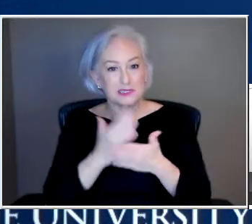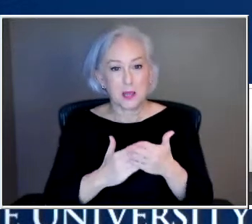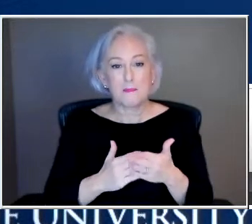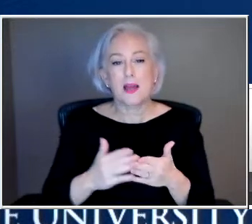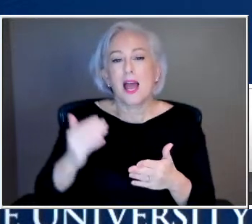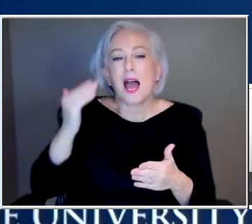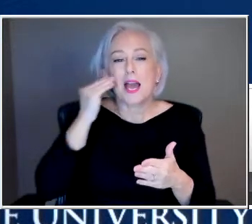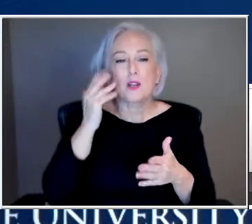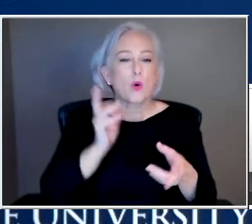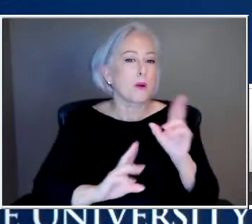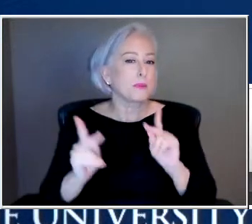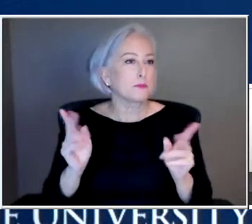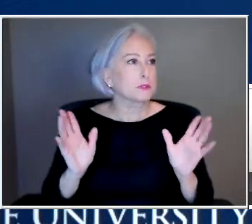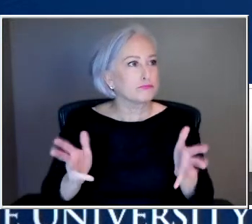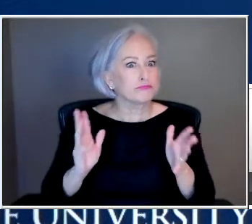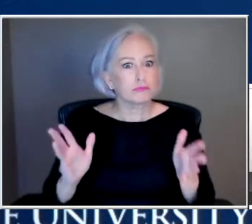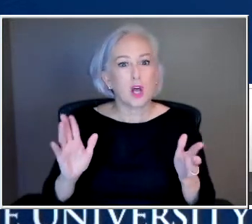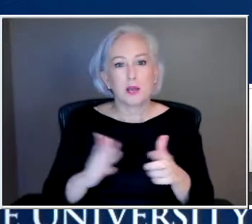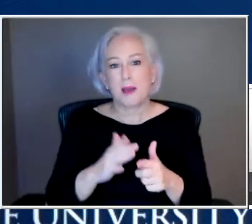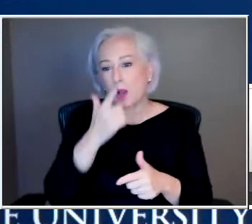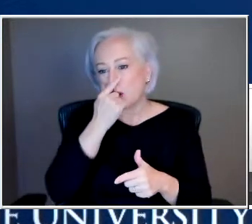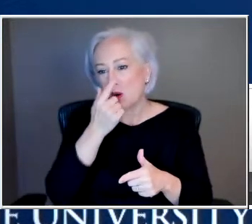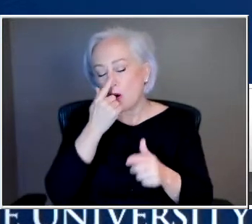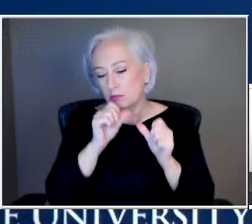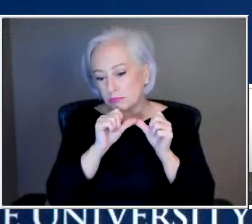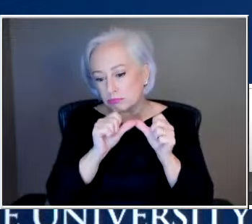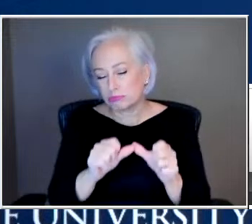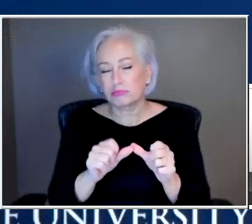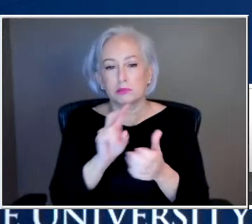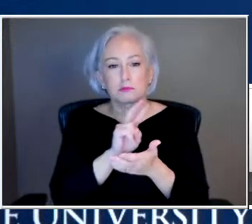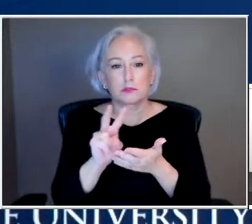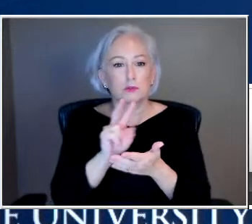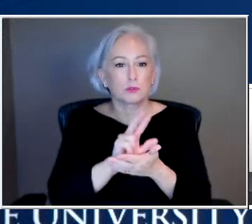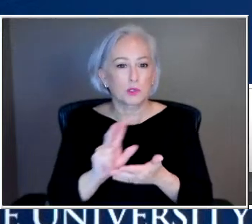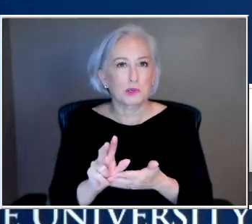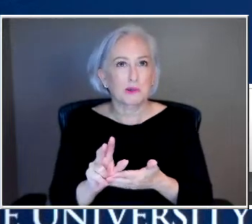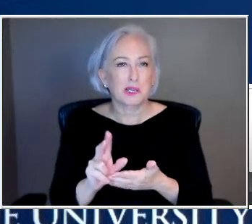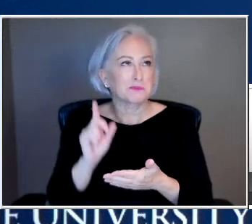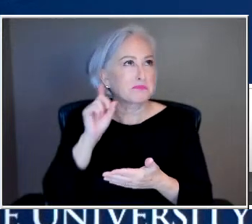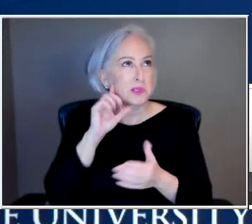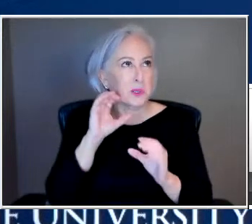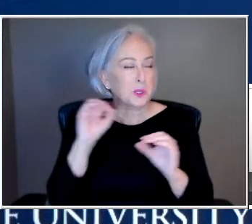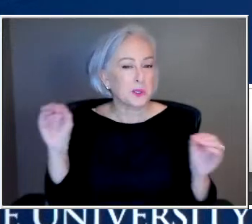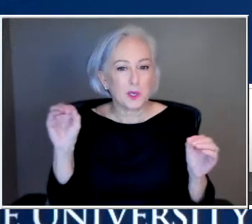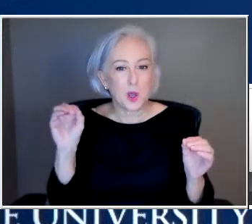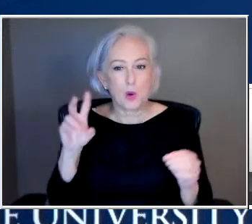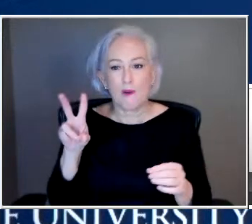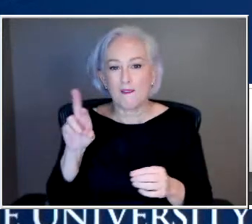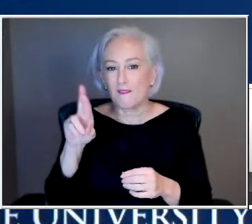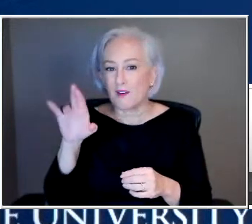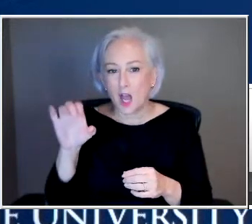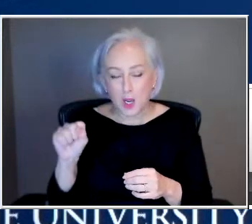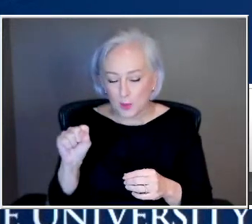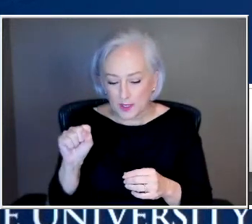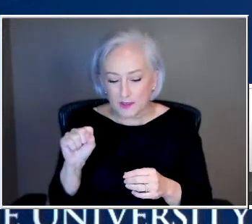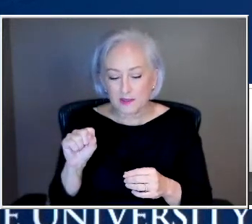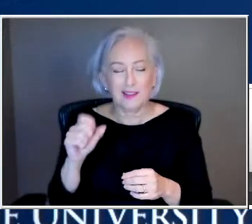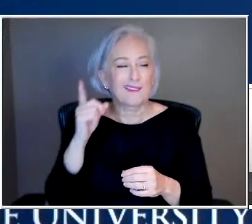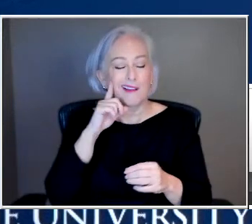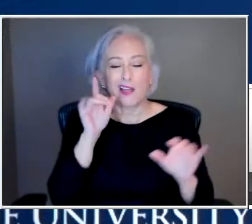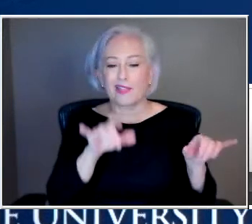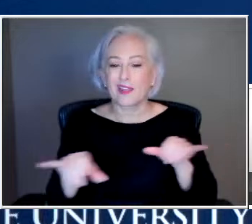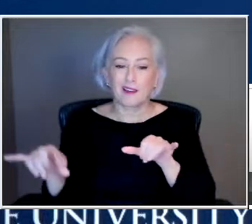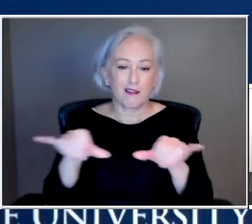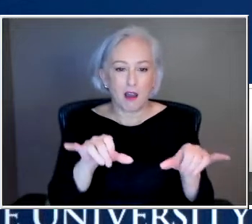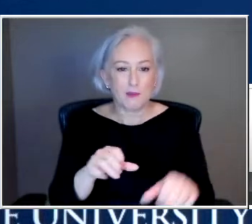3 weeks. Haven't heard anything new. I don't think there's any new viral isolates or anything like that. I think it's just common cough and cold,